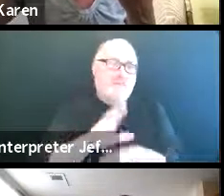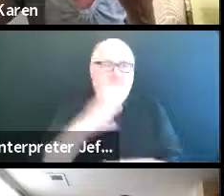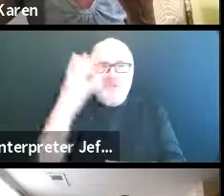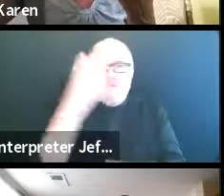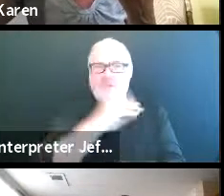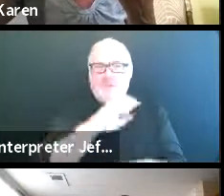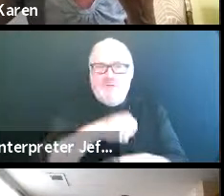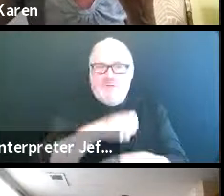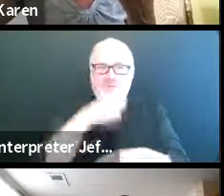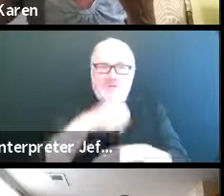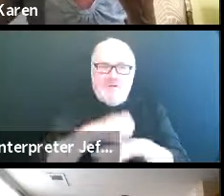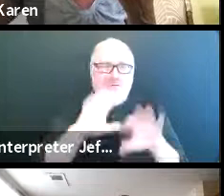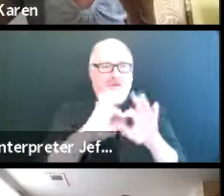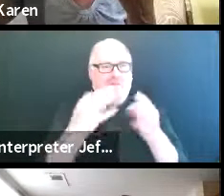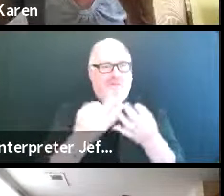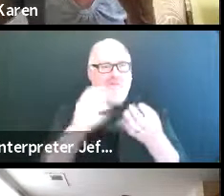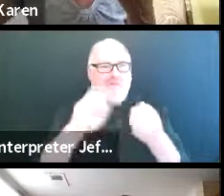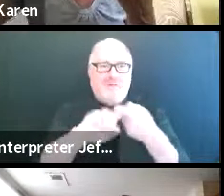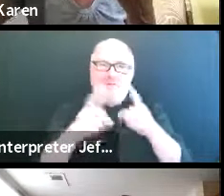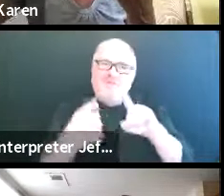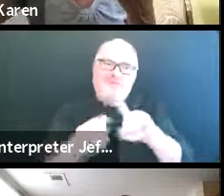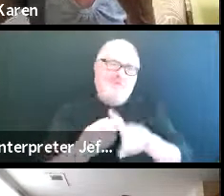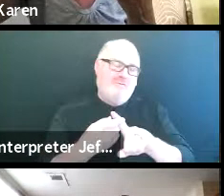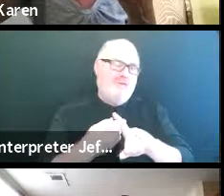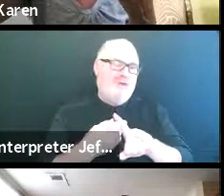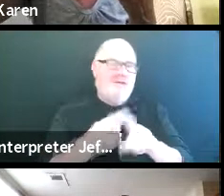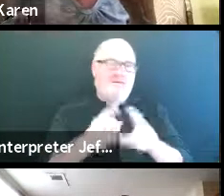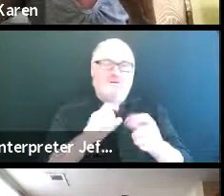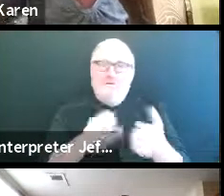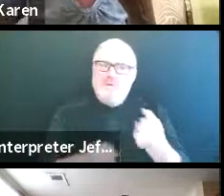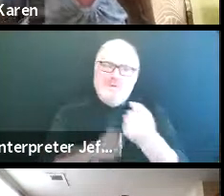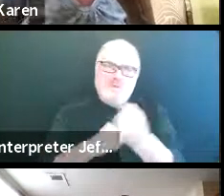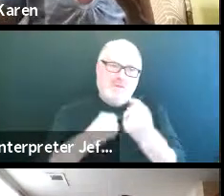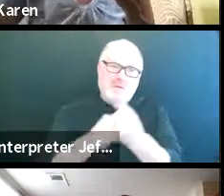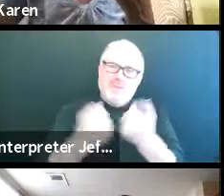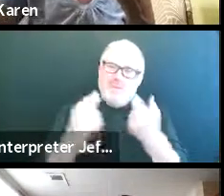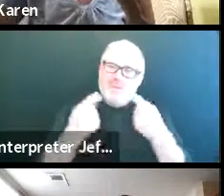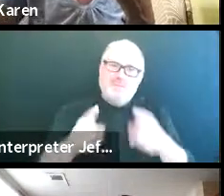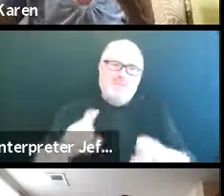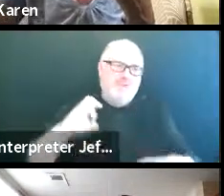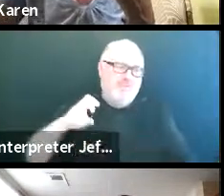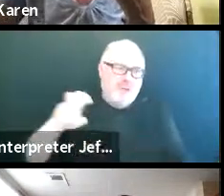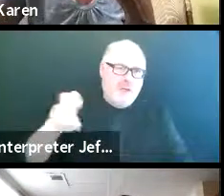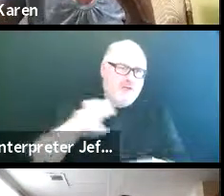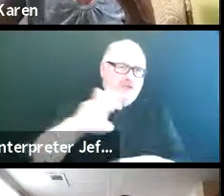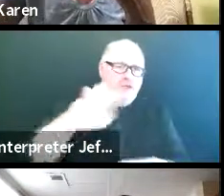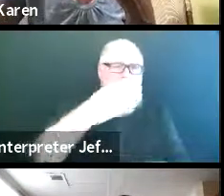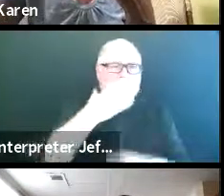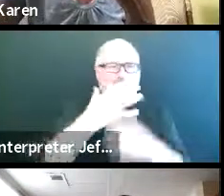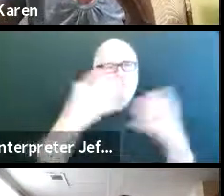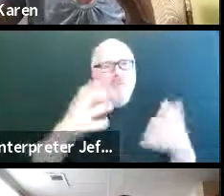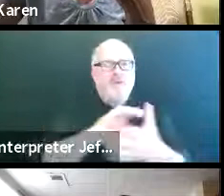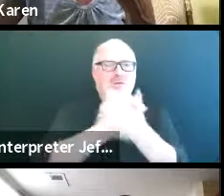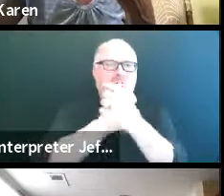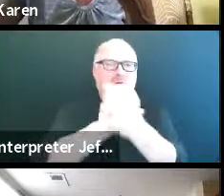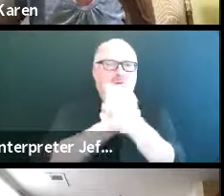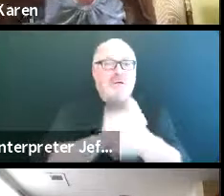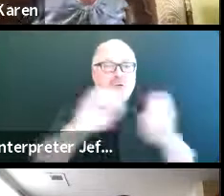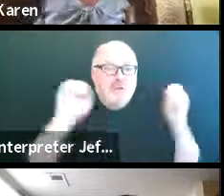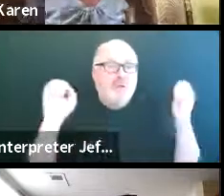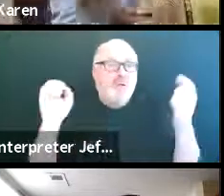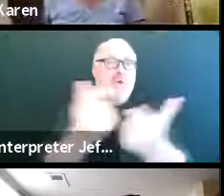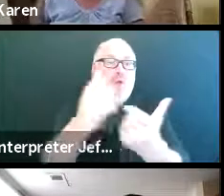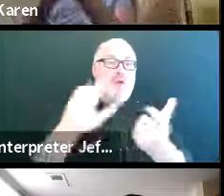and all my family and friends and all the support that they've given me throughout this process. Thank you very much, and congratulations to all the graduates.